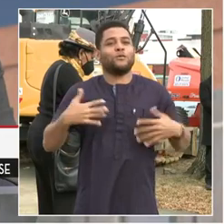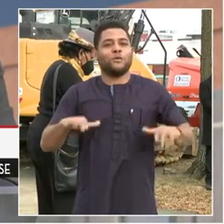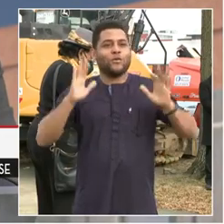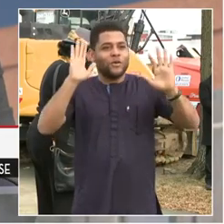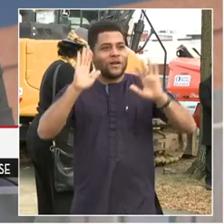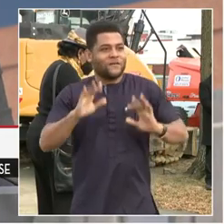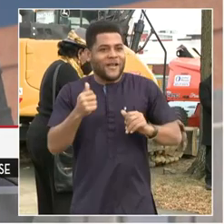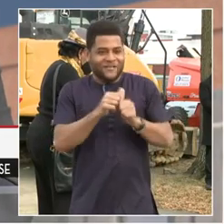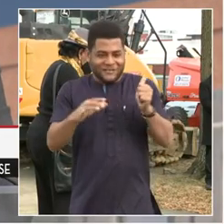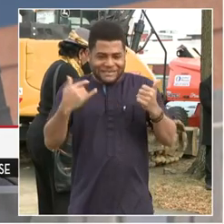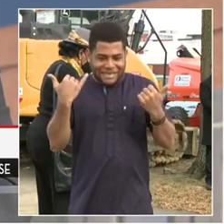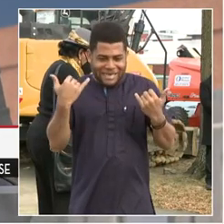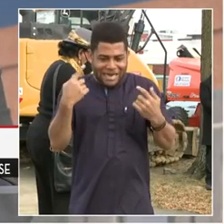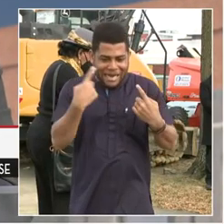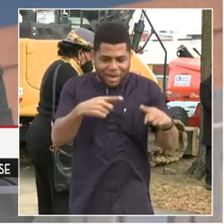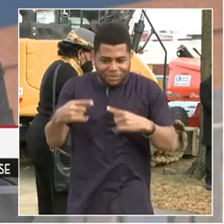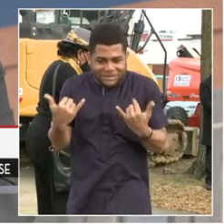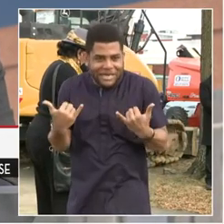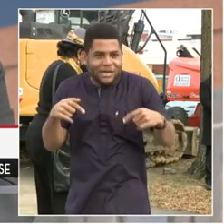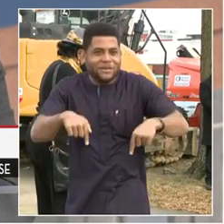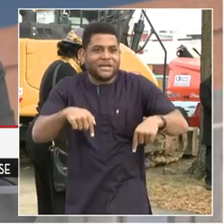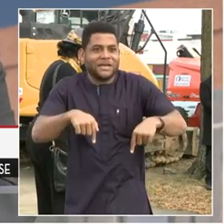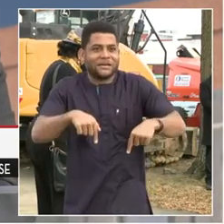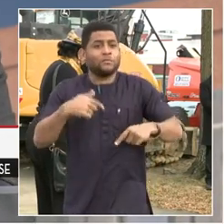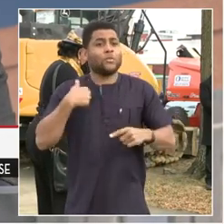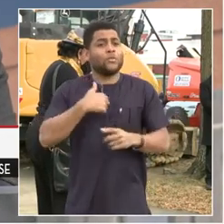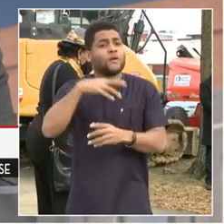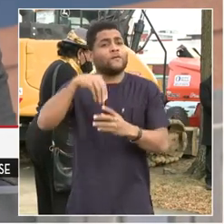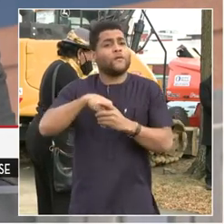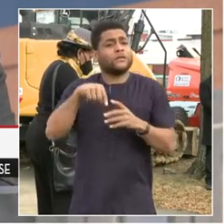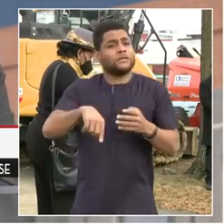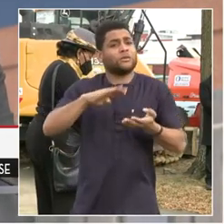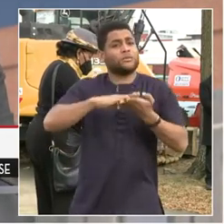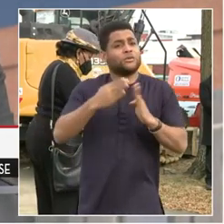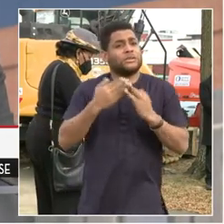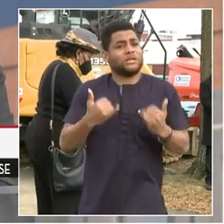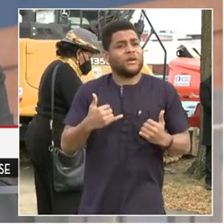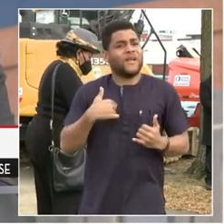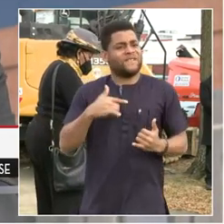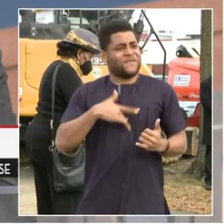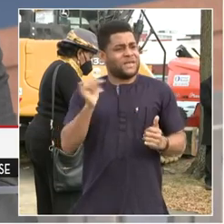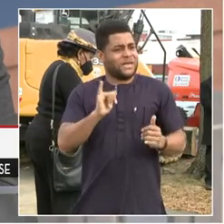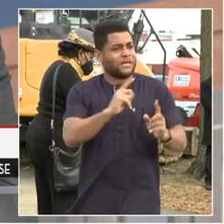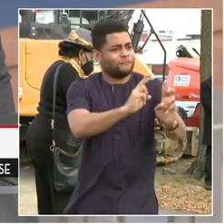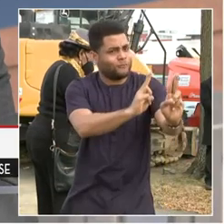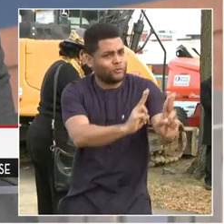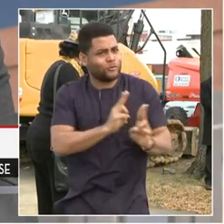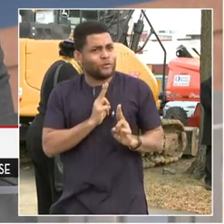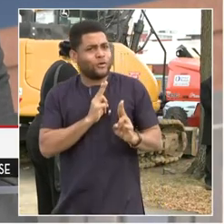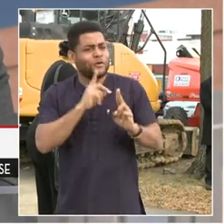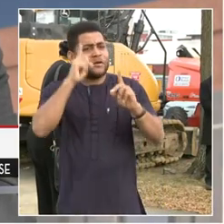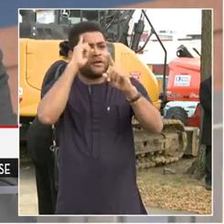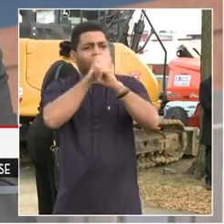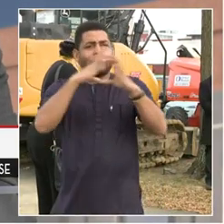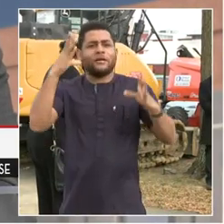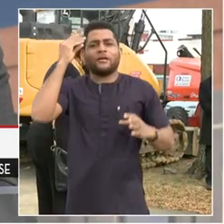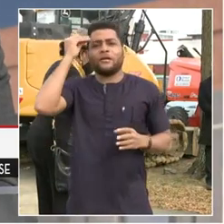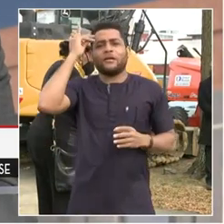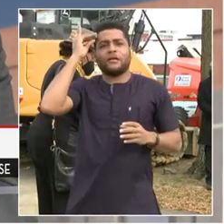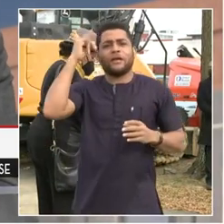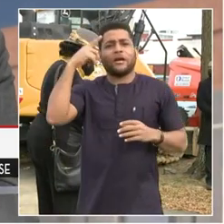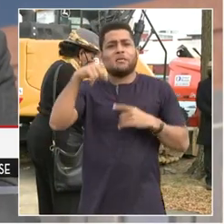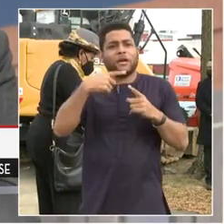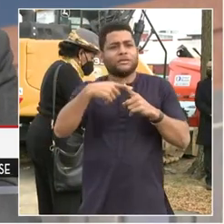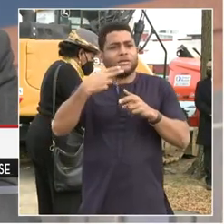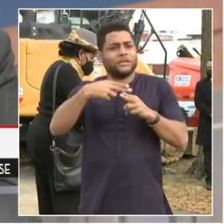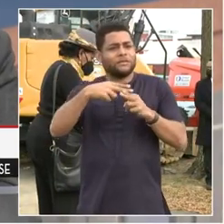You know, we're in this community, and it's an honor for me to think about the name of this hospital, to